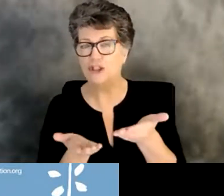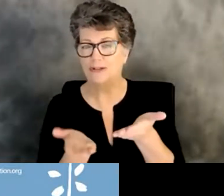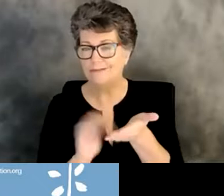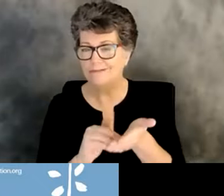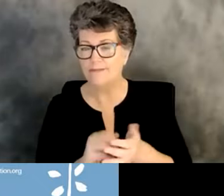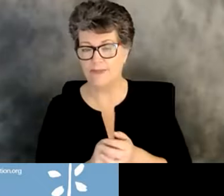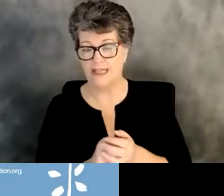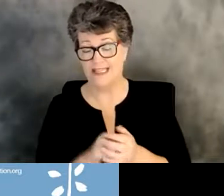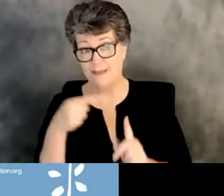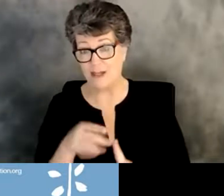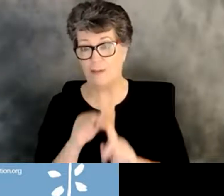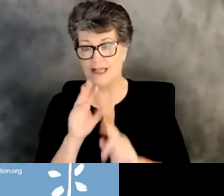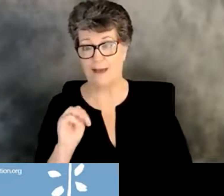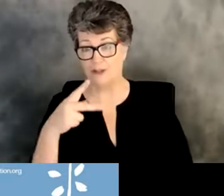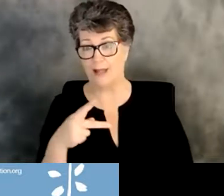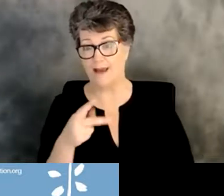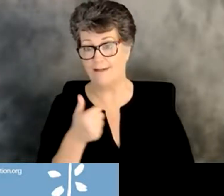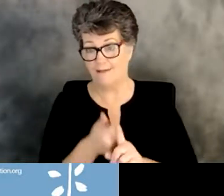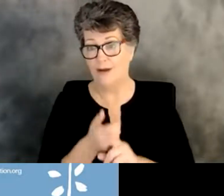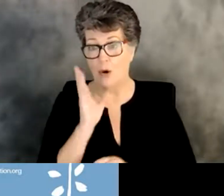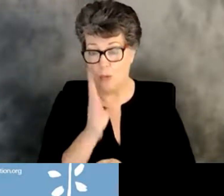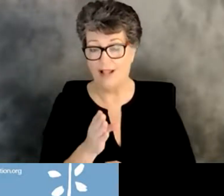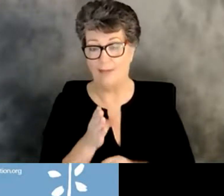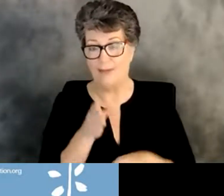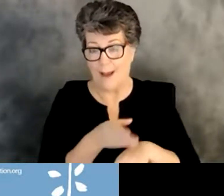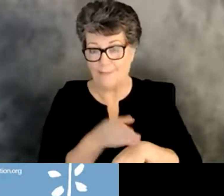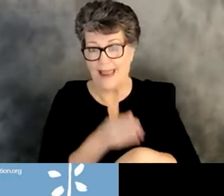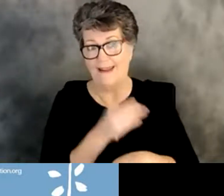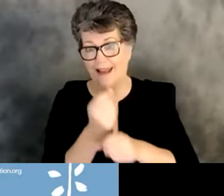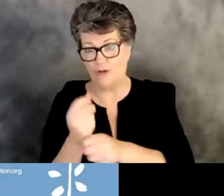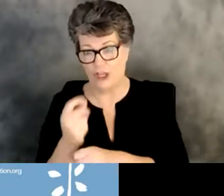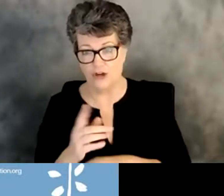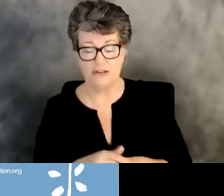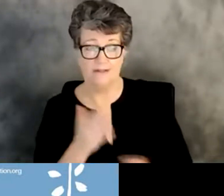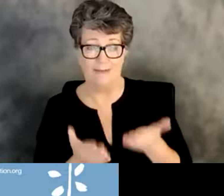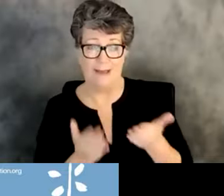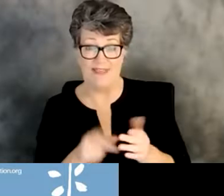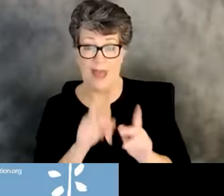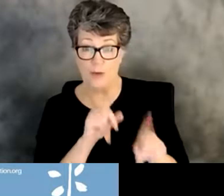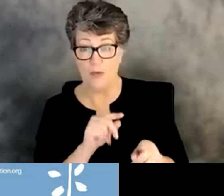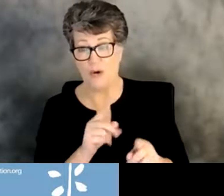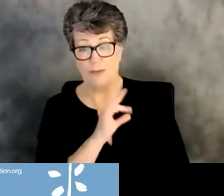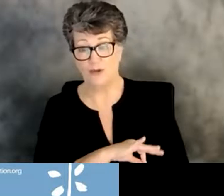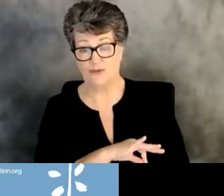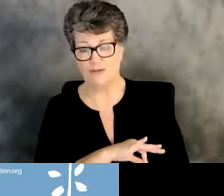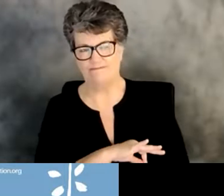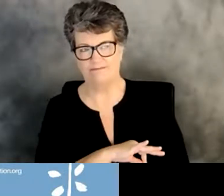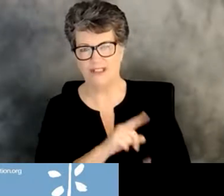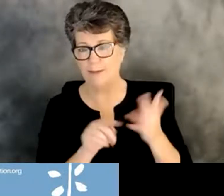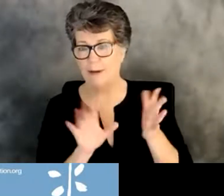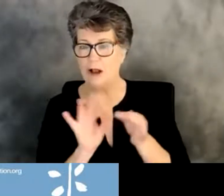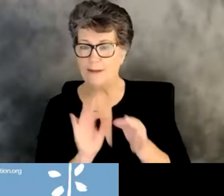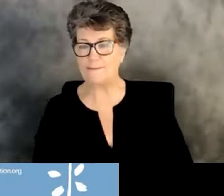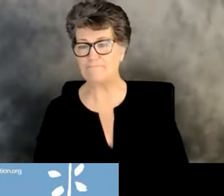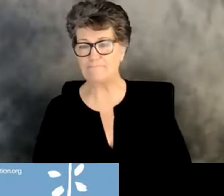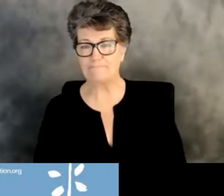given the fact that the master plan will be, kind of being updated each year. So maybe that report would be useful. So those are some thoughts and